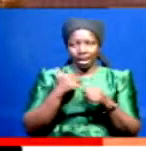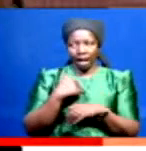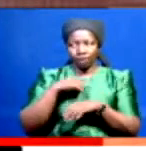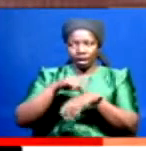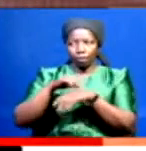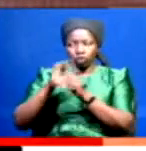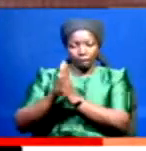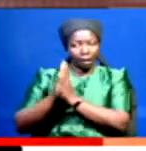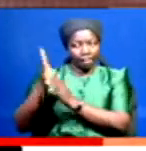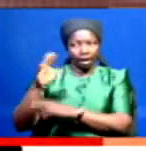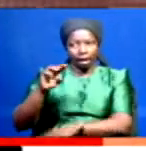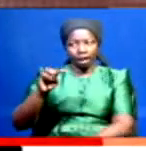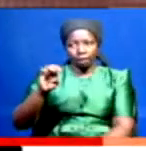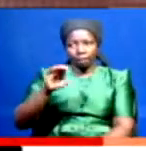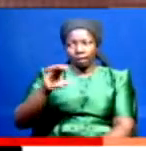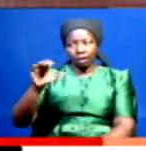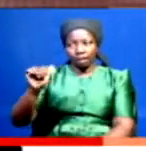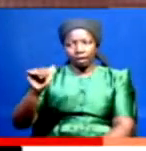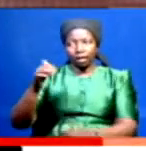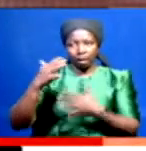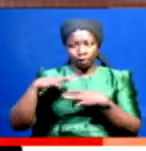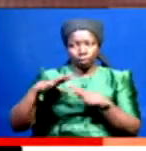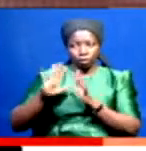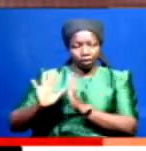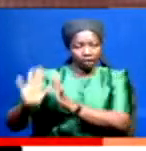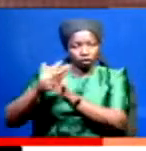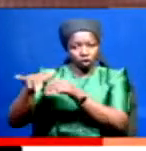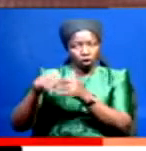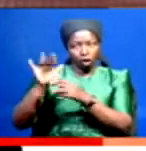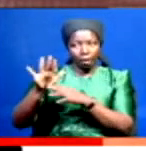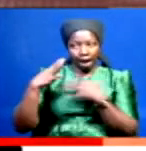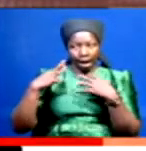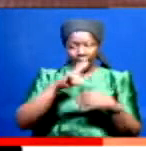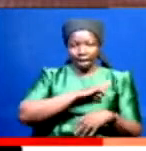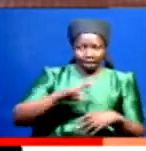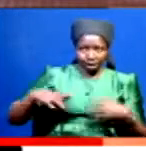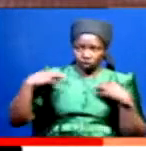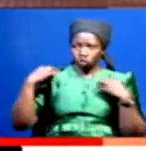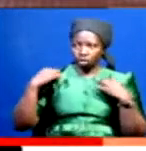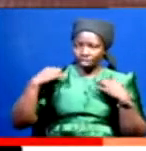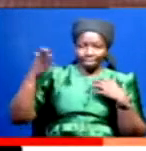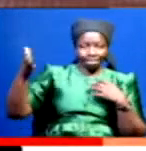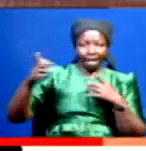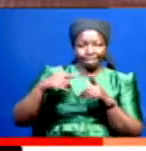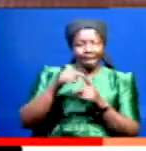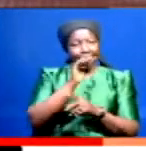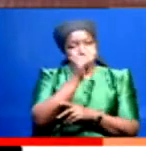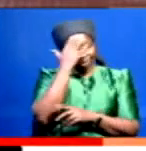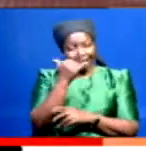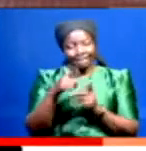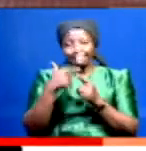left their kanzus and all the religious regalia in Mecca. Mm-hmm. And when I asked them why, they said in their country where they've come